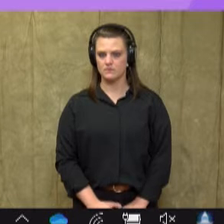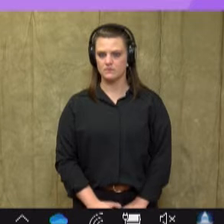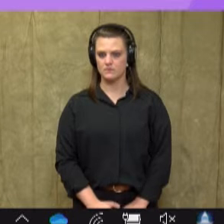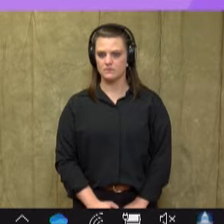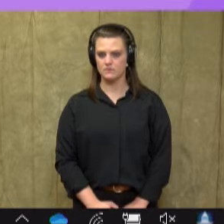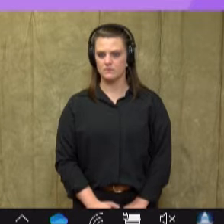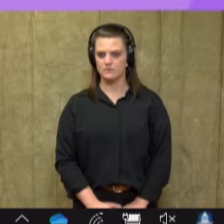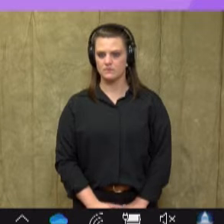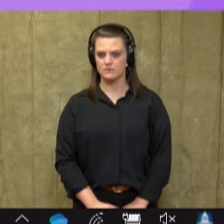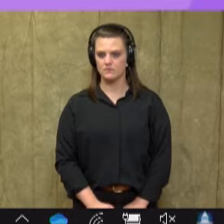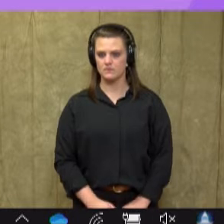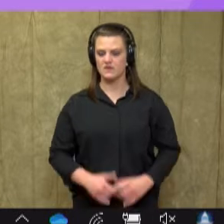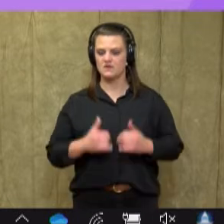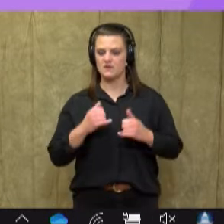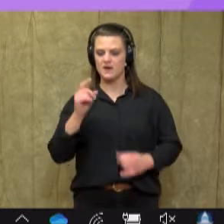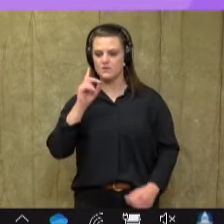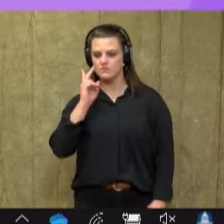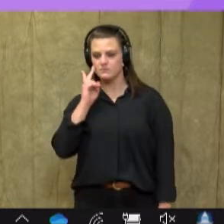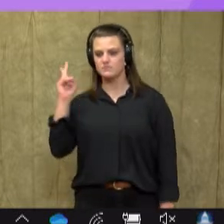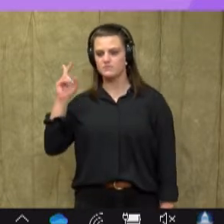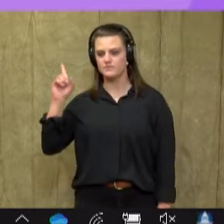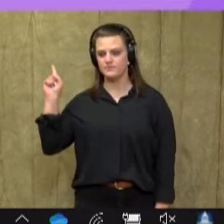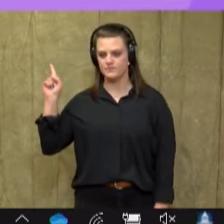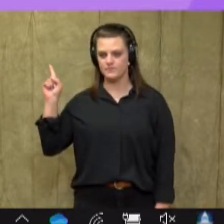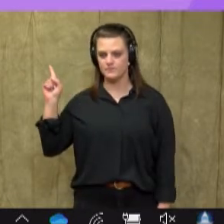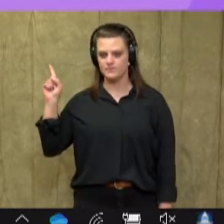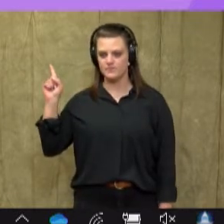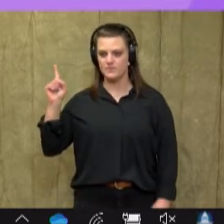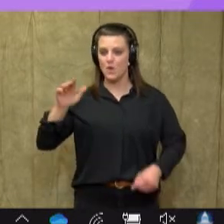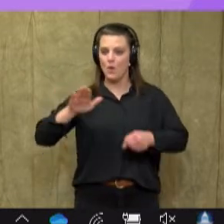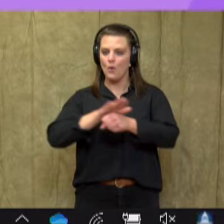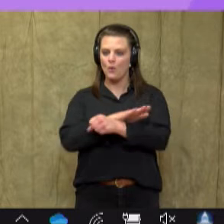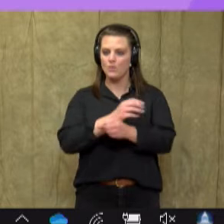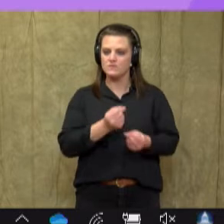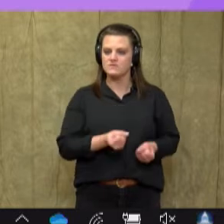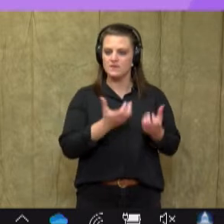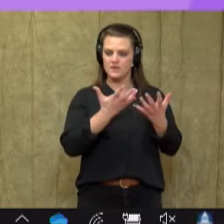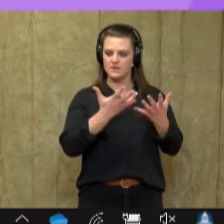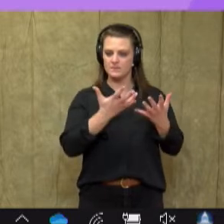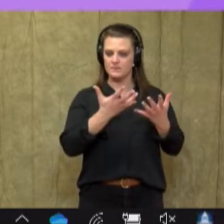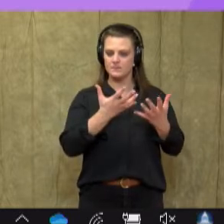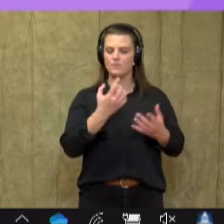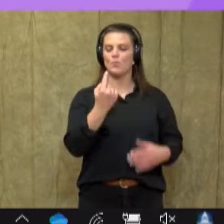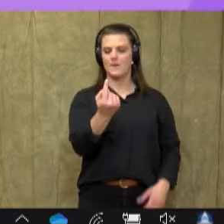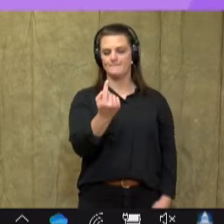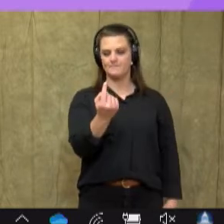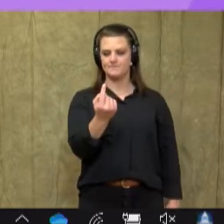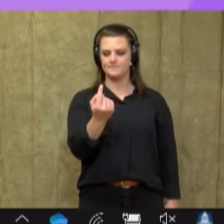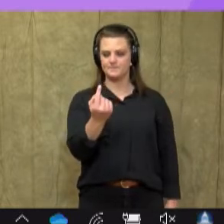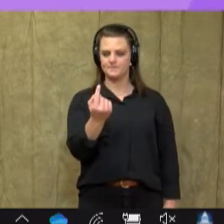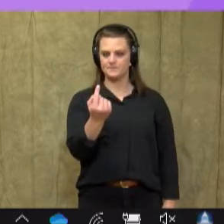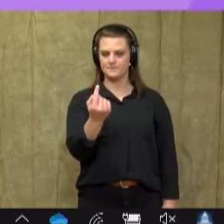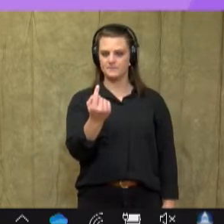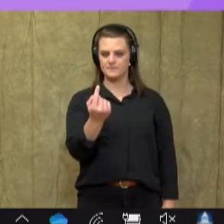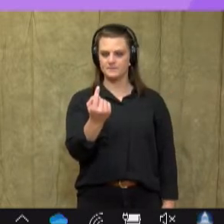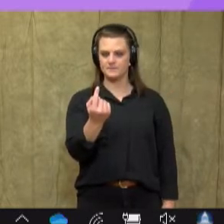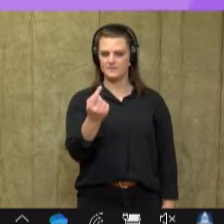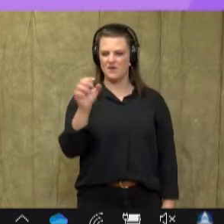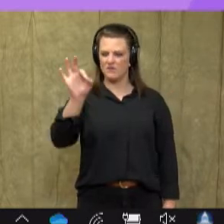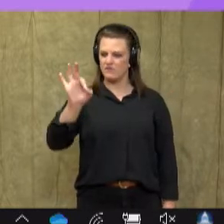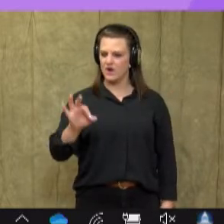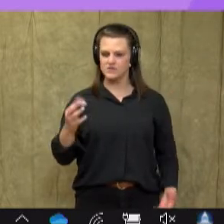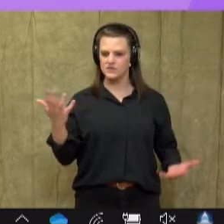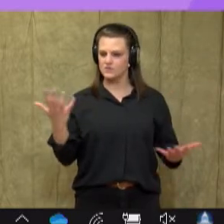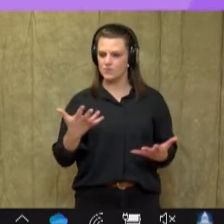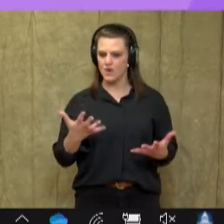All right, so let's look at this one. How many wholes do we have? 1 whole. All right, what's our